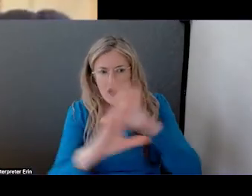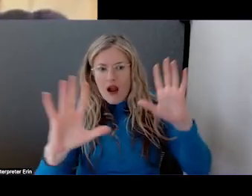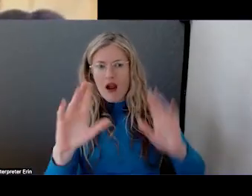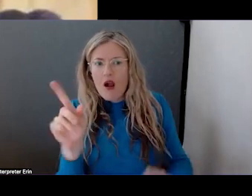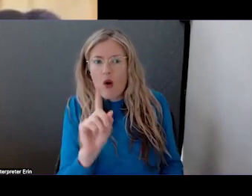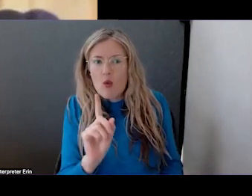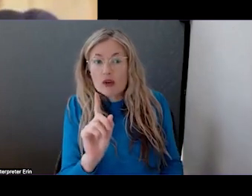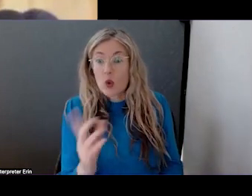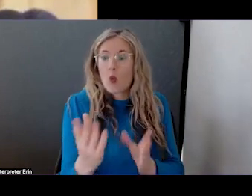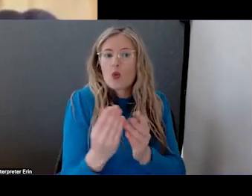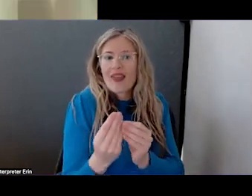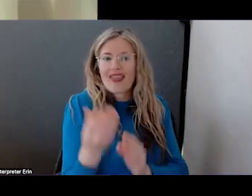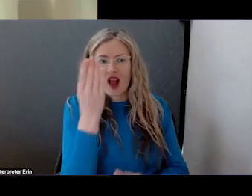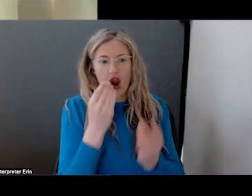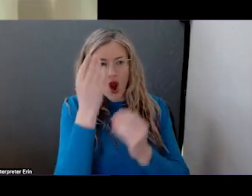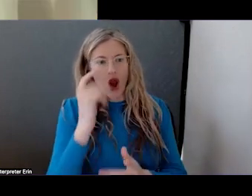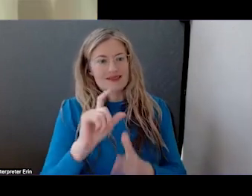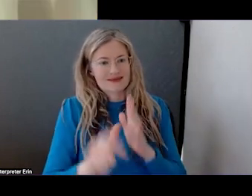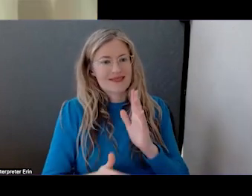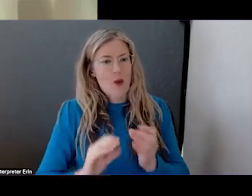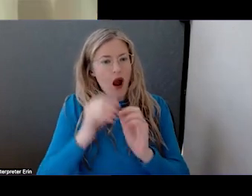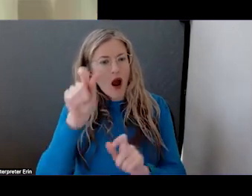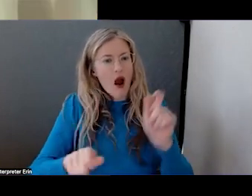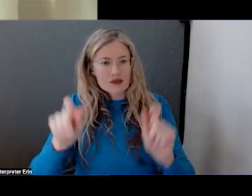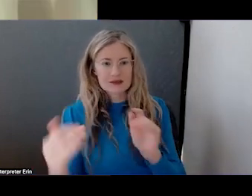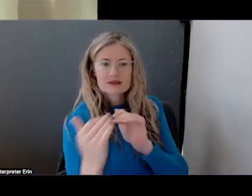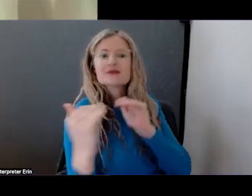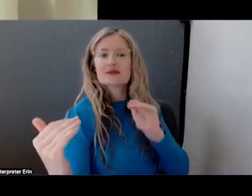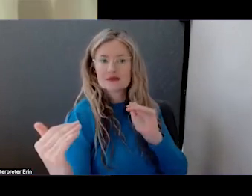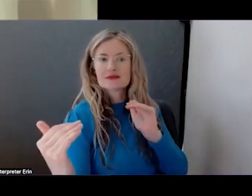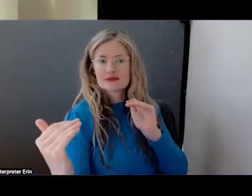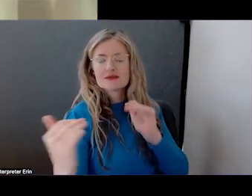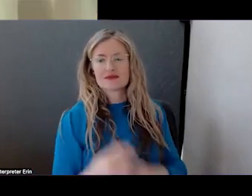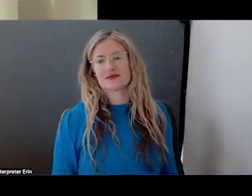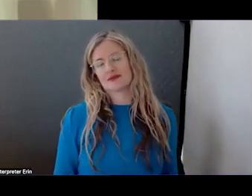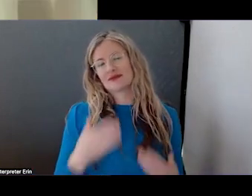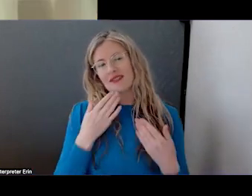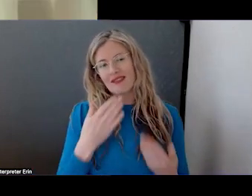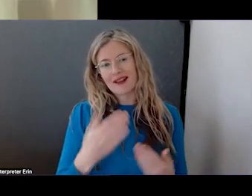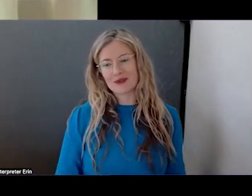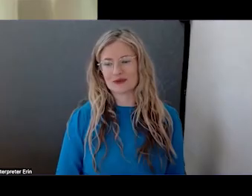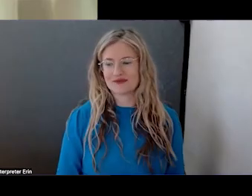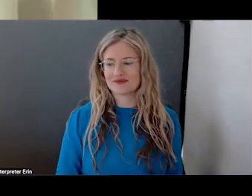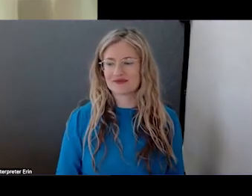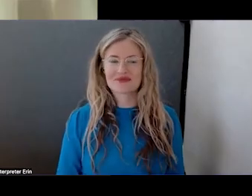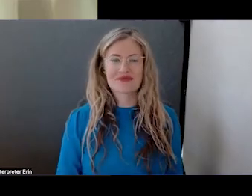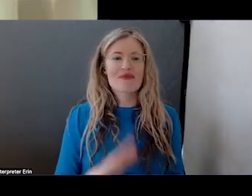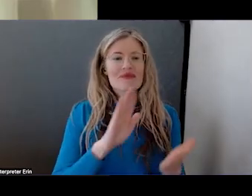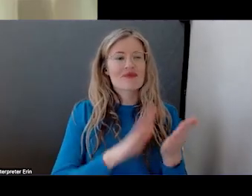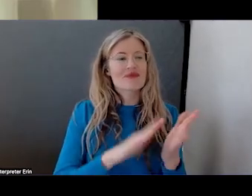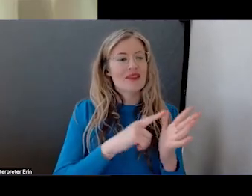is, for me, the main thing. That is absolutely important. Thank you very much. Now, Martin, you have the